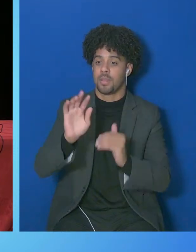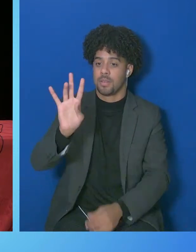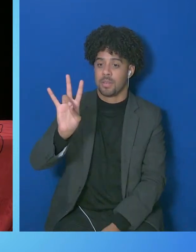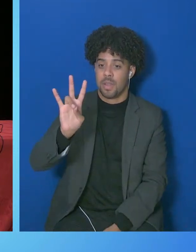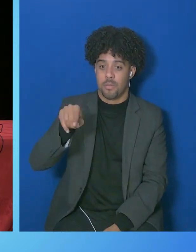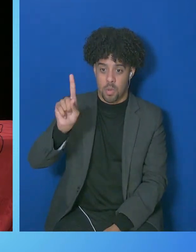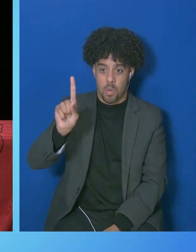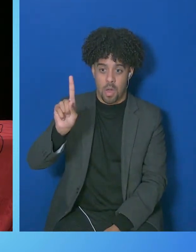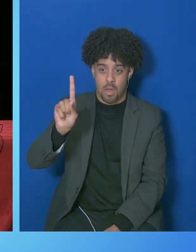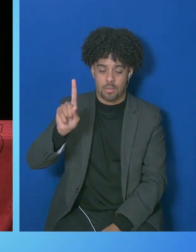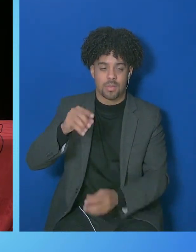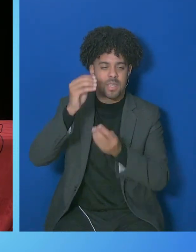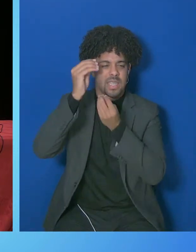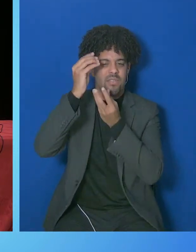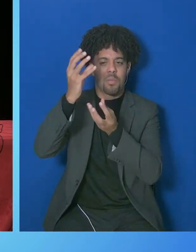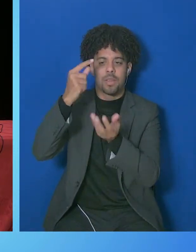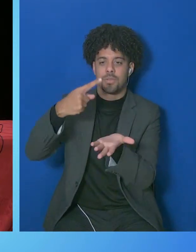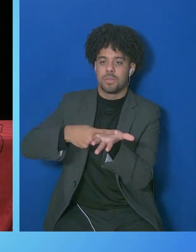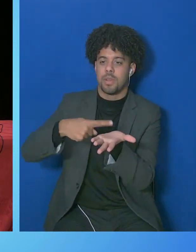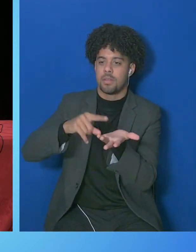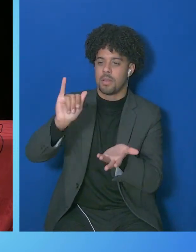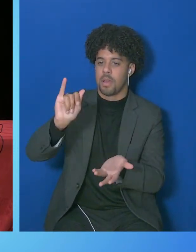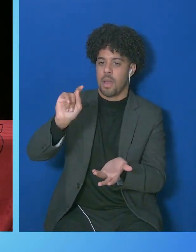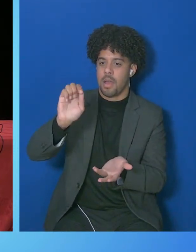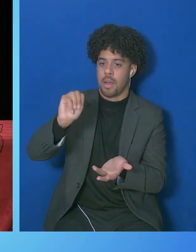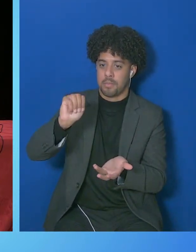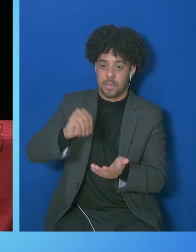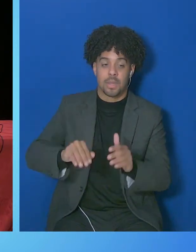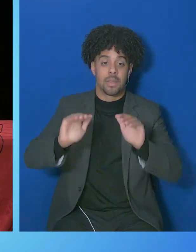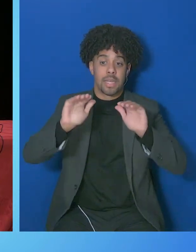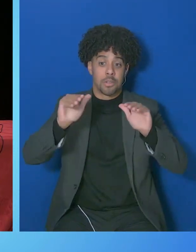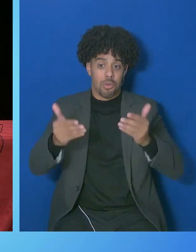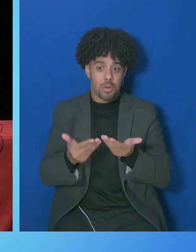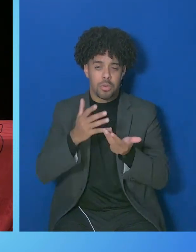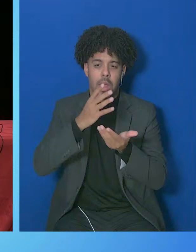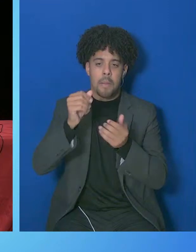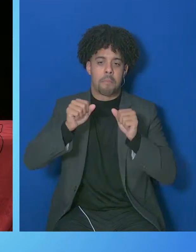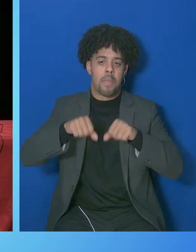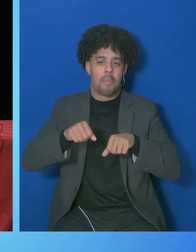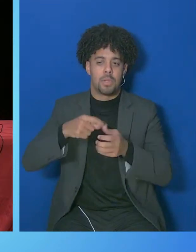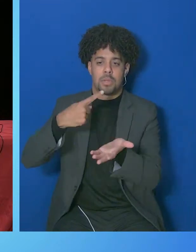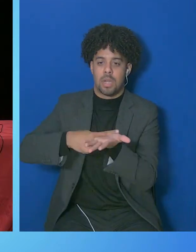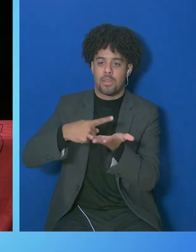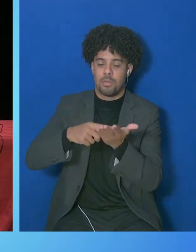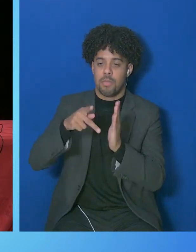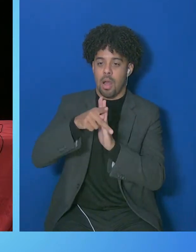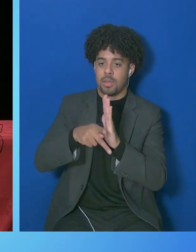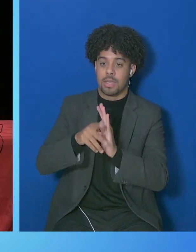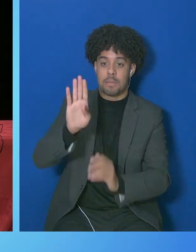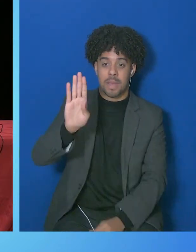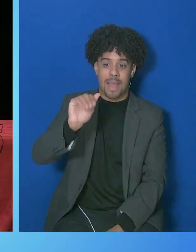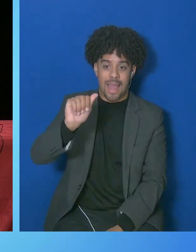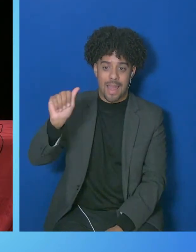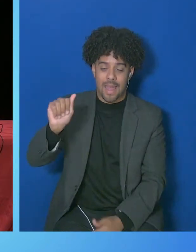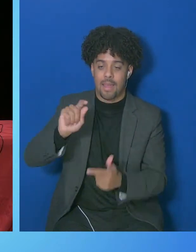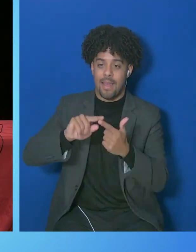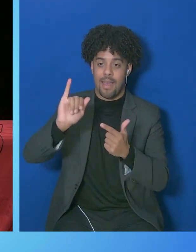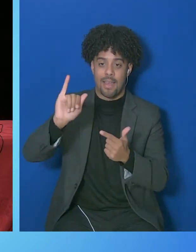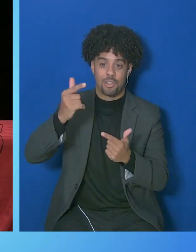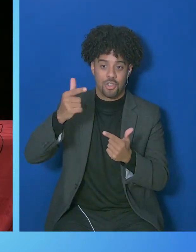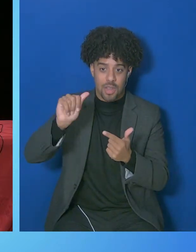7.1, information and discussion item, introduction and possible discussion of policies BAA,